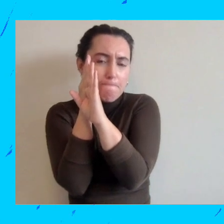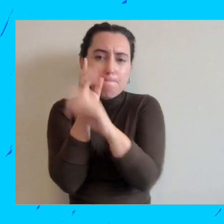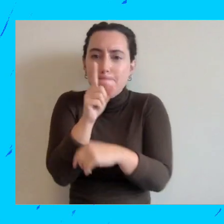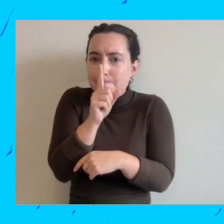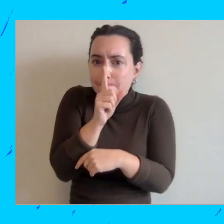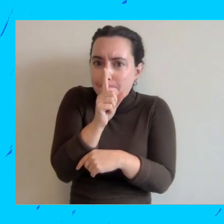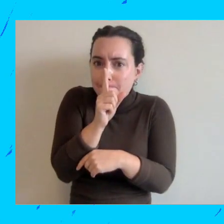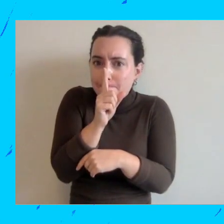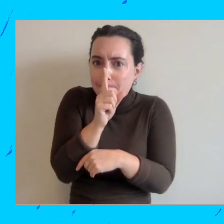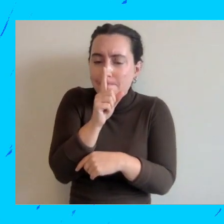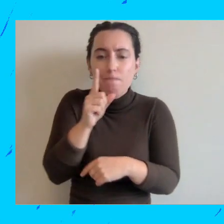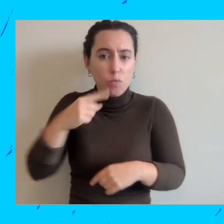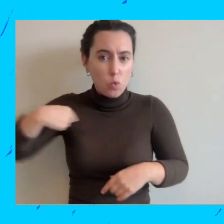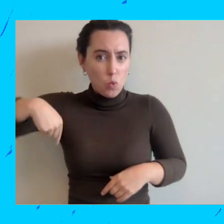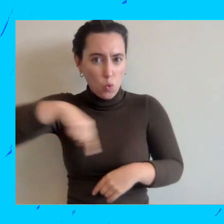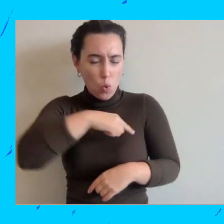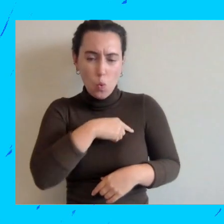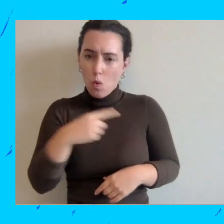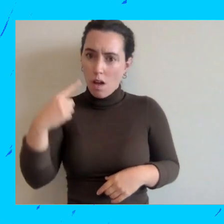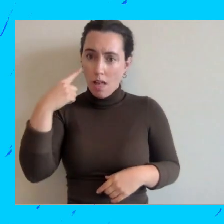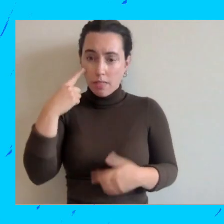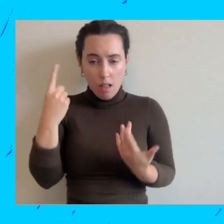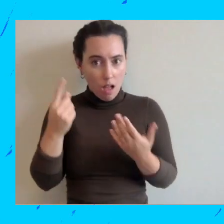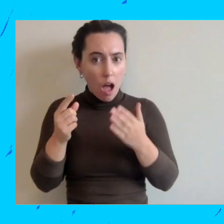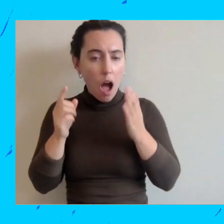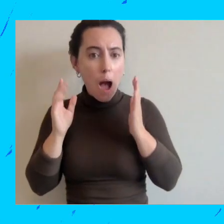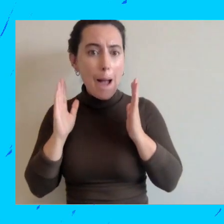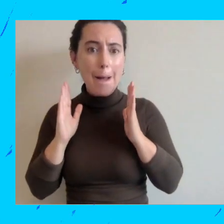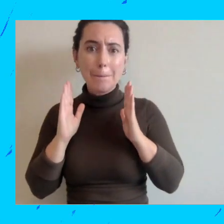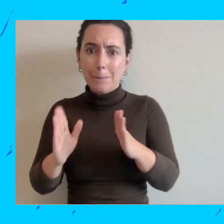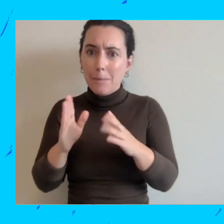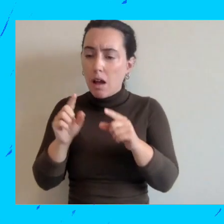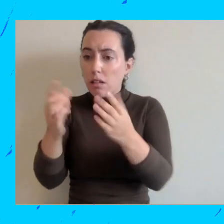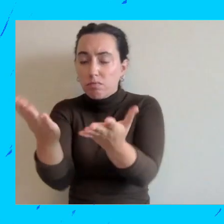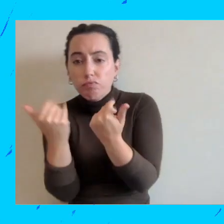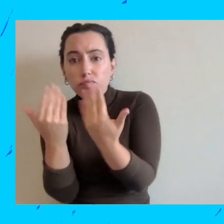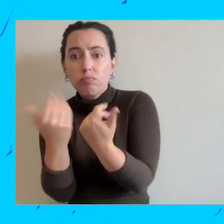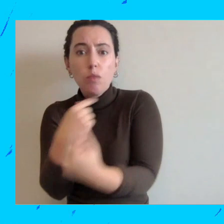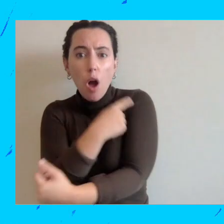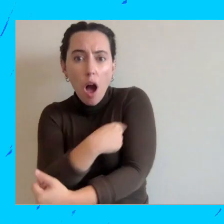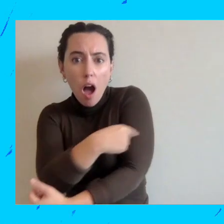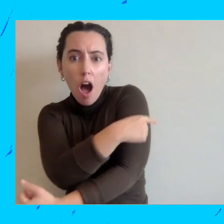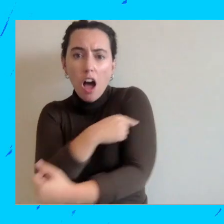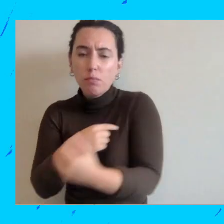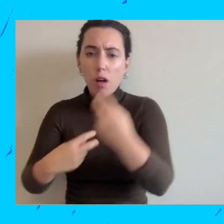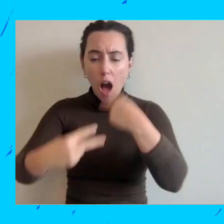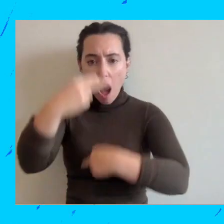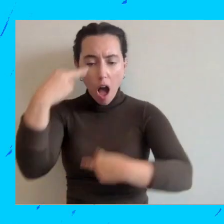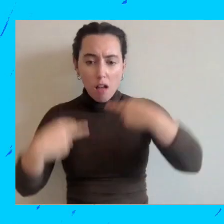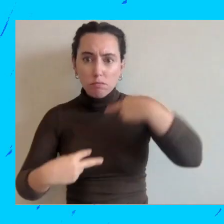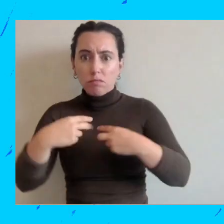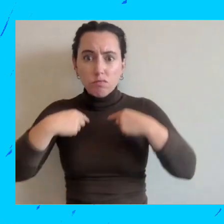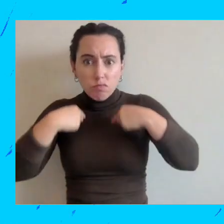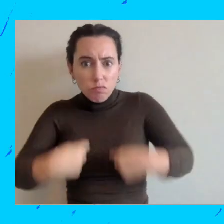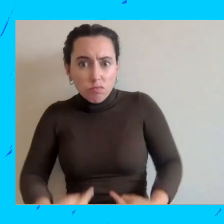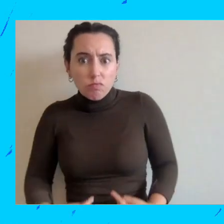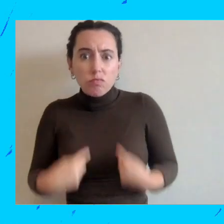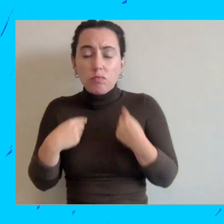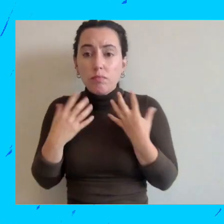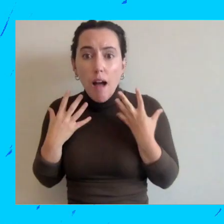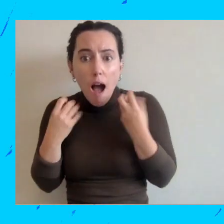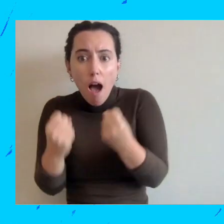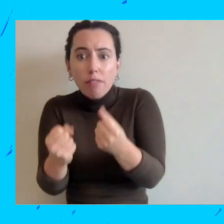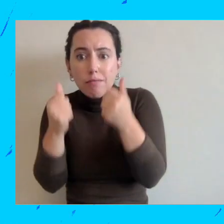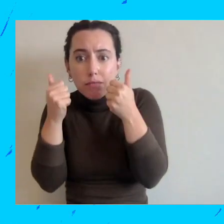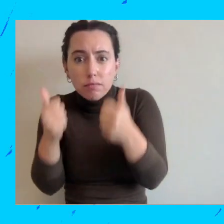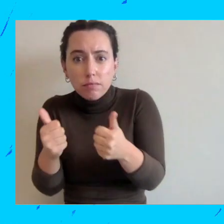you know what, yes, we're doing the screening, we're doing the awareness, we're creating demand for people to go and get screening, but I think our